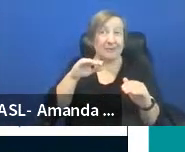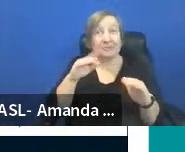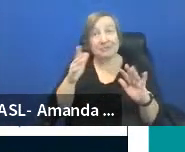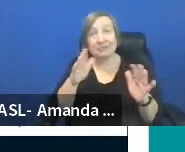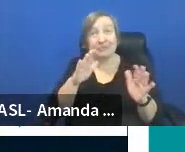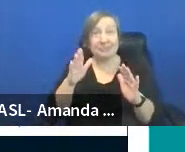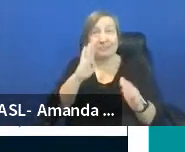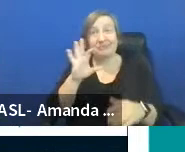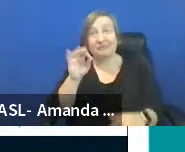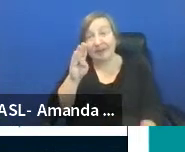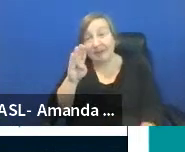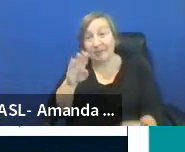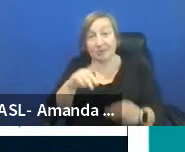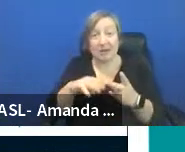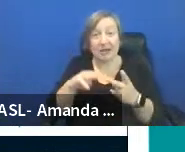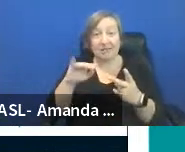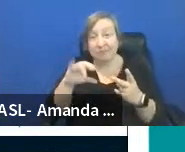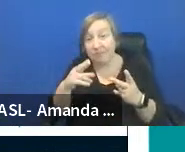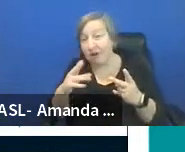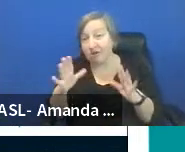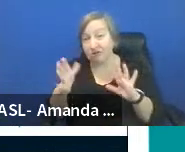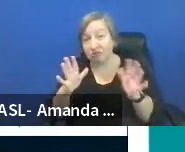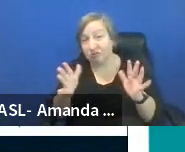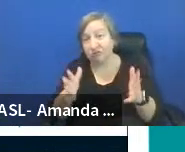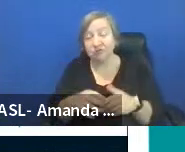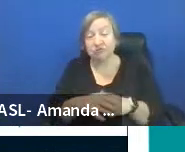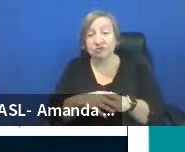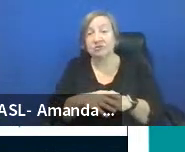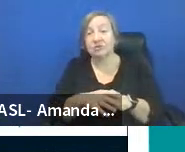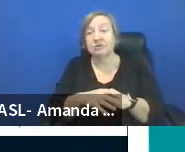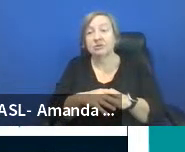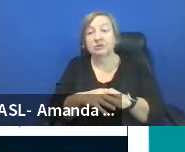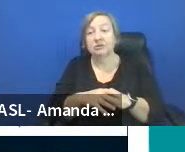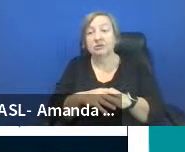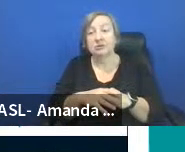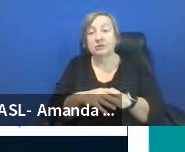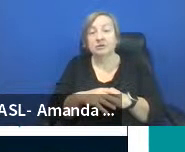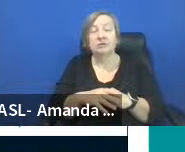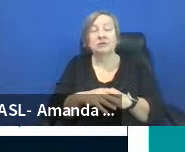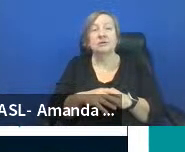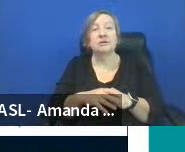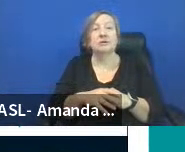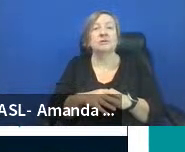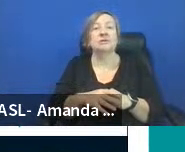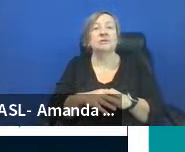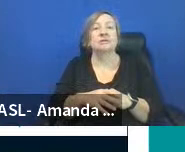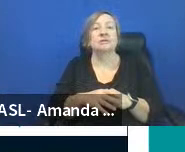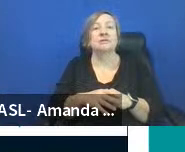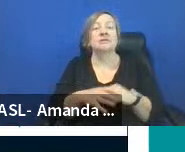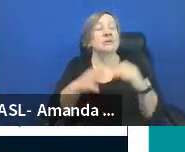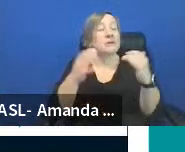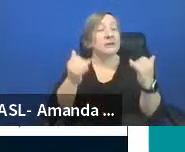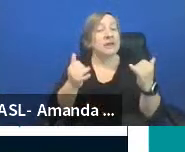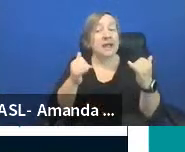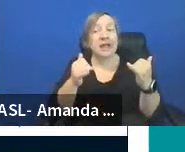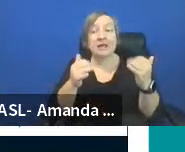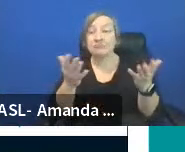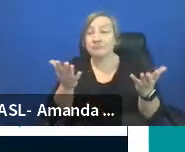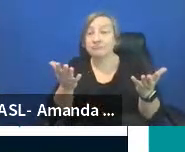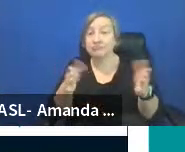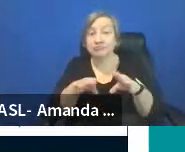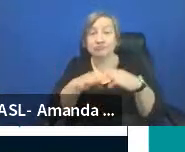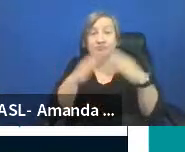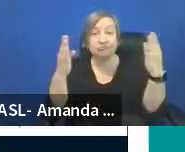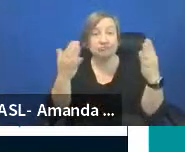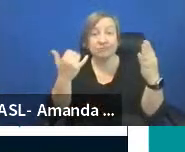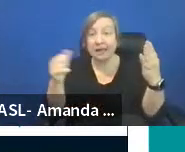in the February, March timeframe. So with that, I will take any questions that